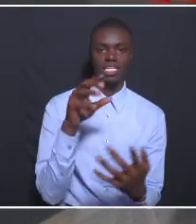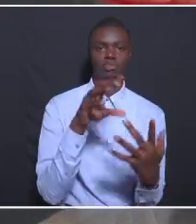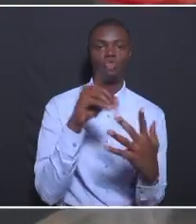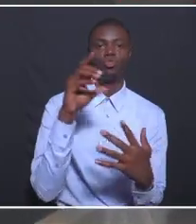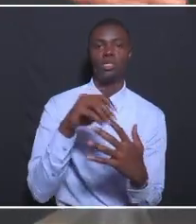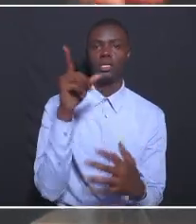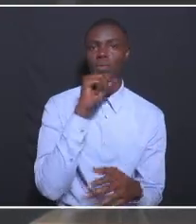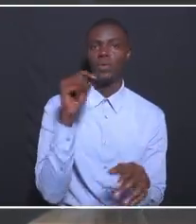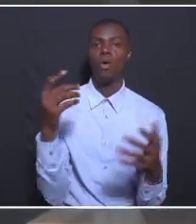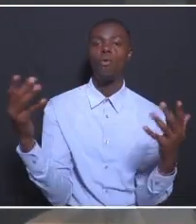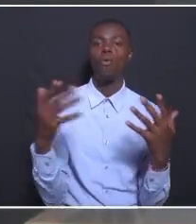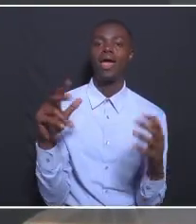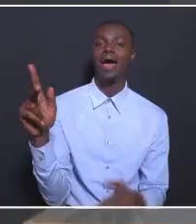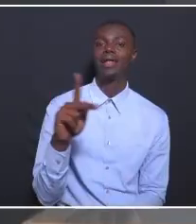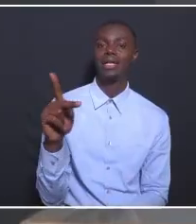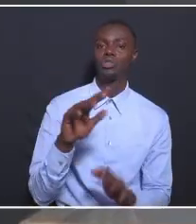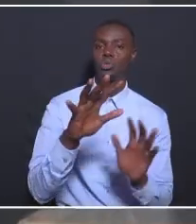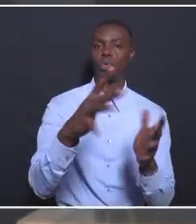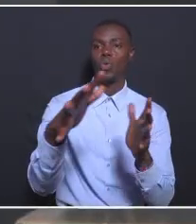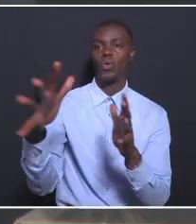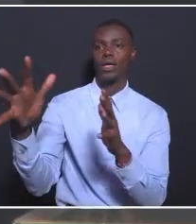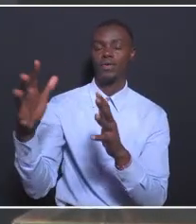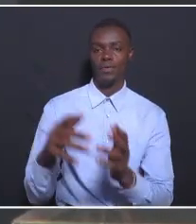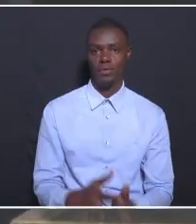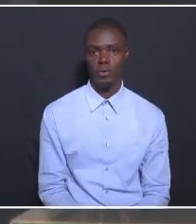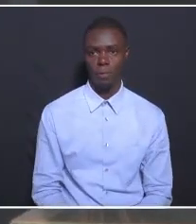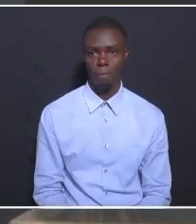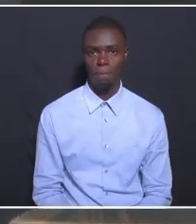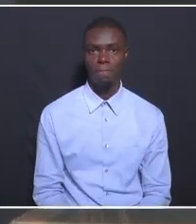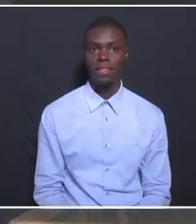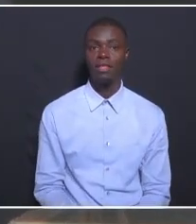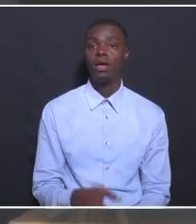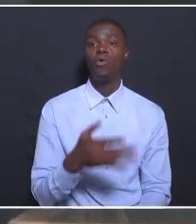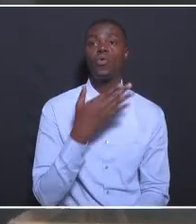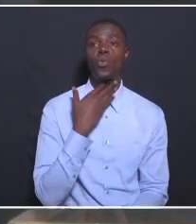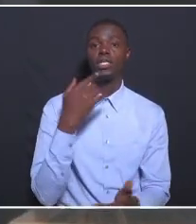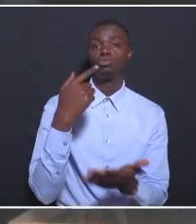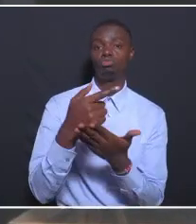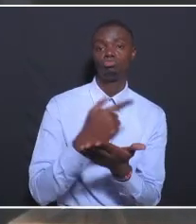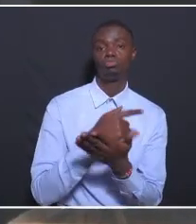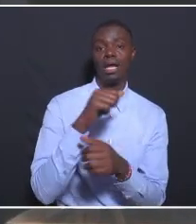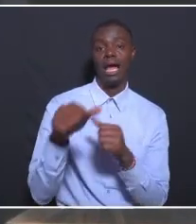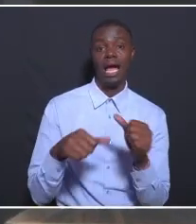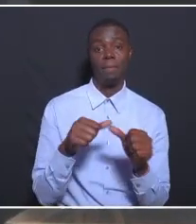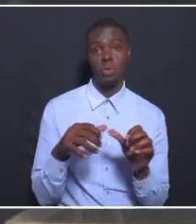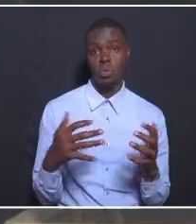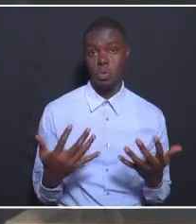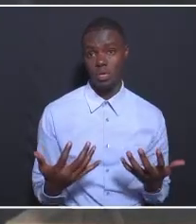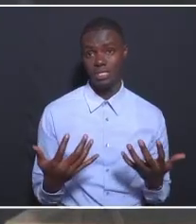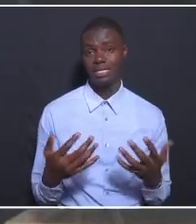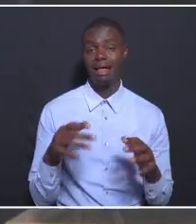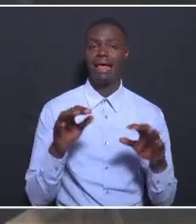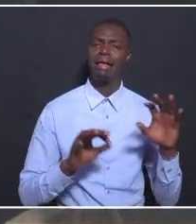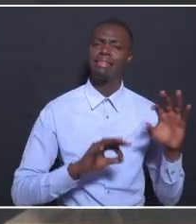at Kalasha. Congratulations on that. So we did want to talk about the